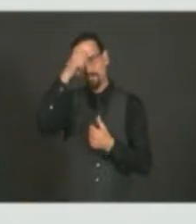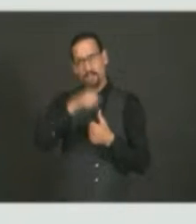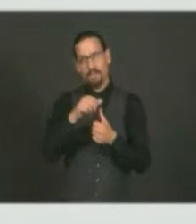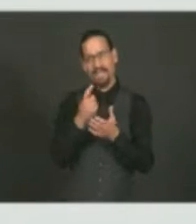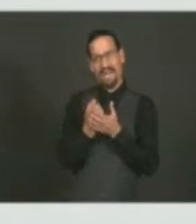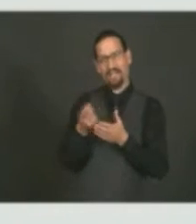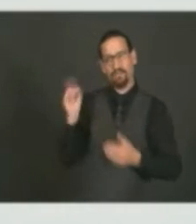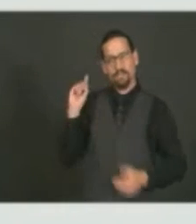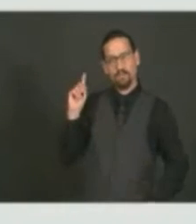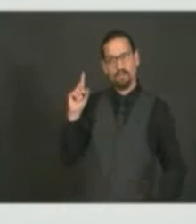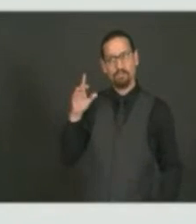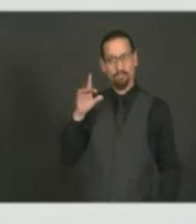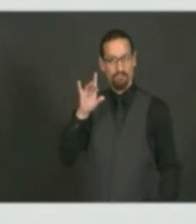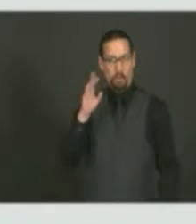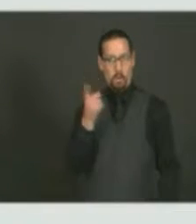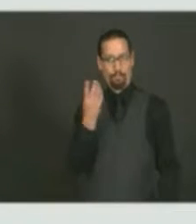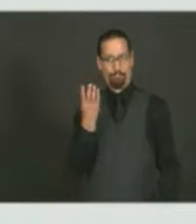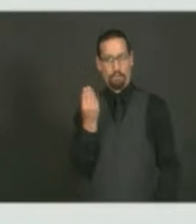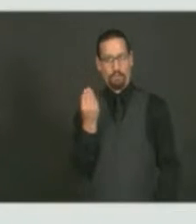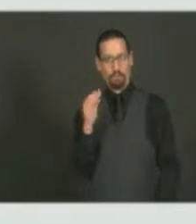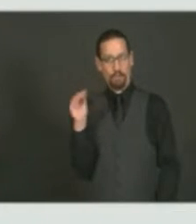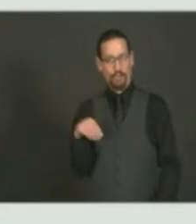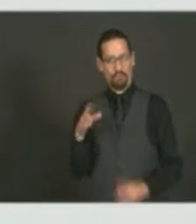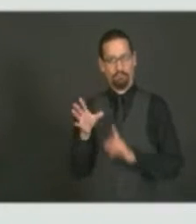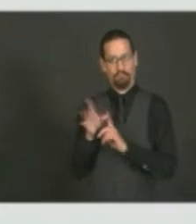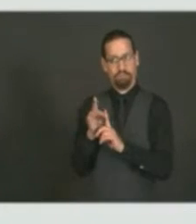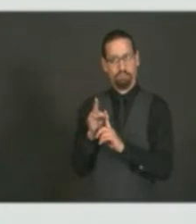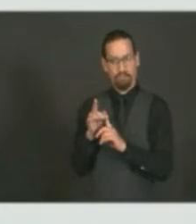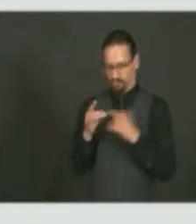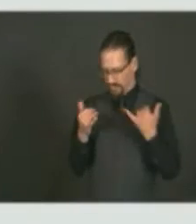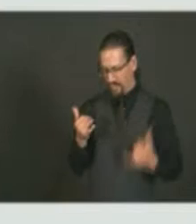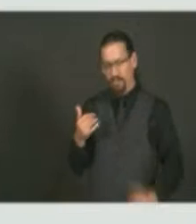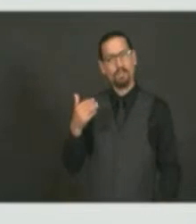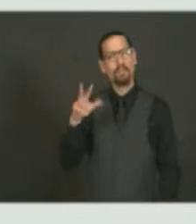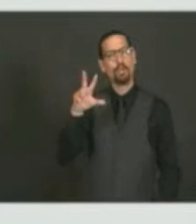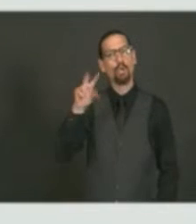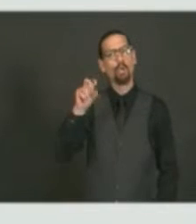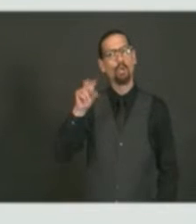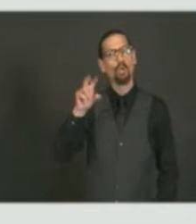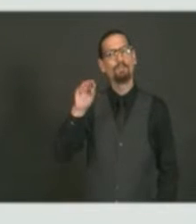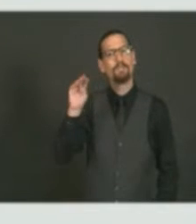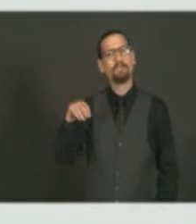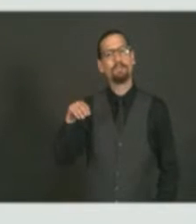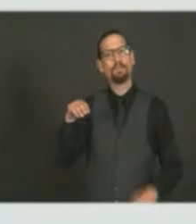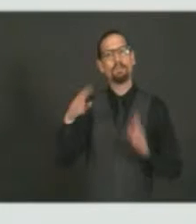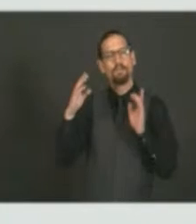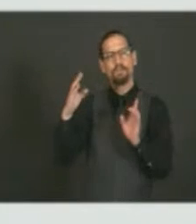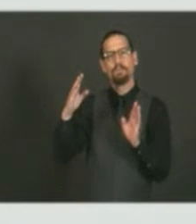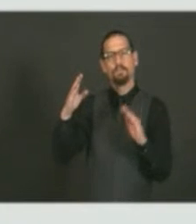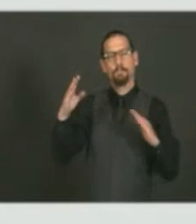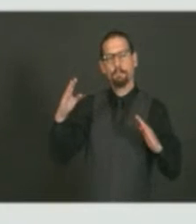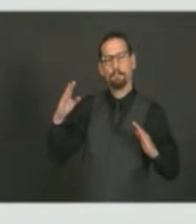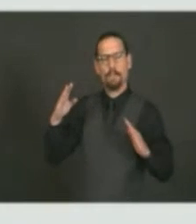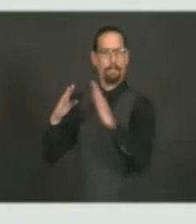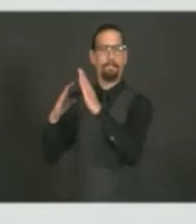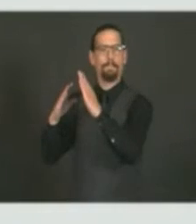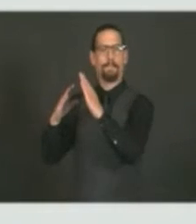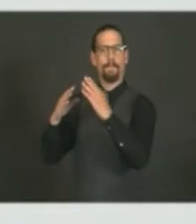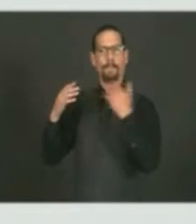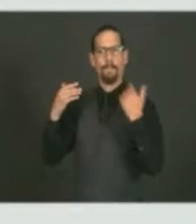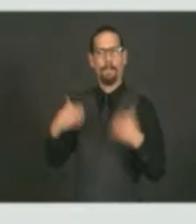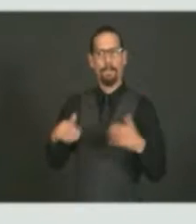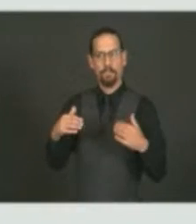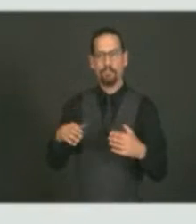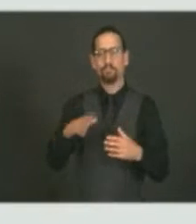14% of that week's cases. Another trend we are seeing is people are not always being completely